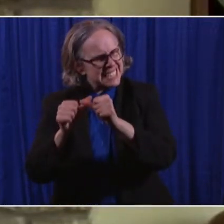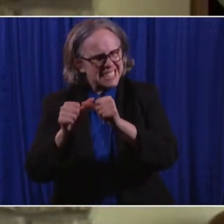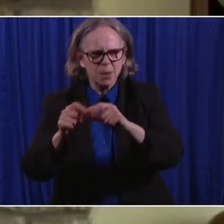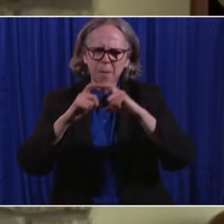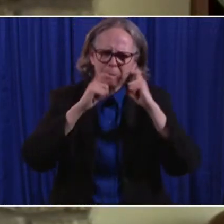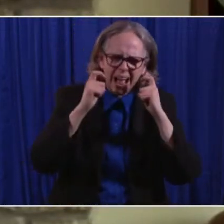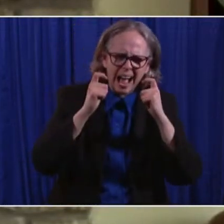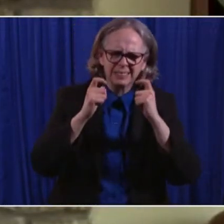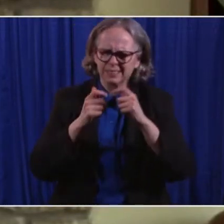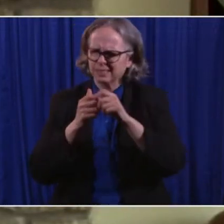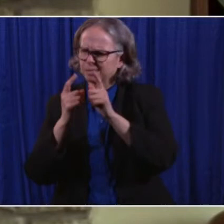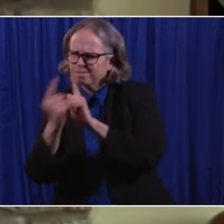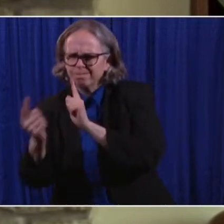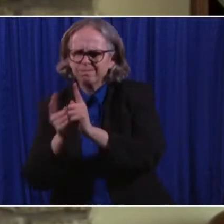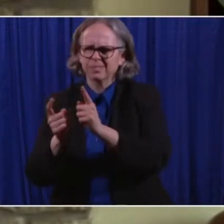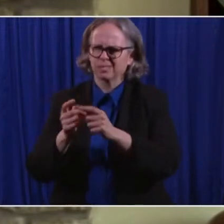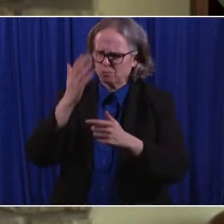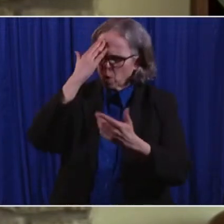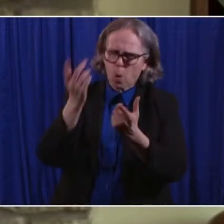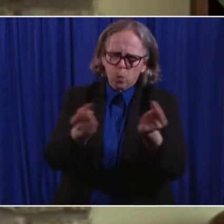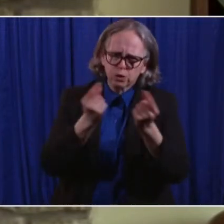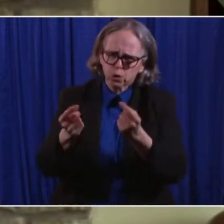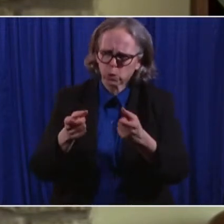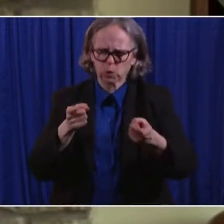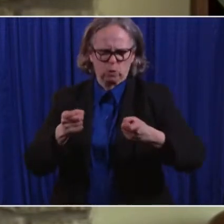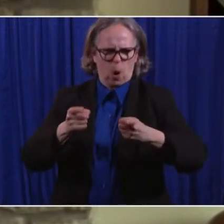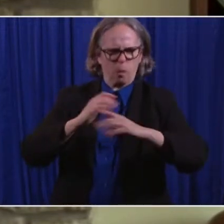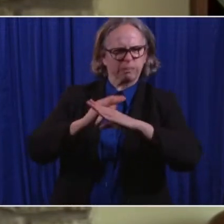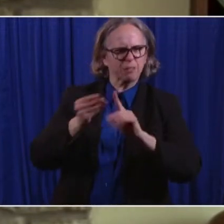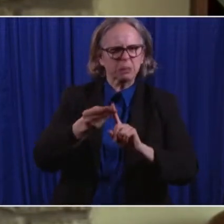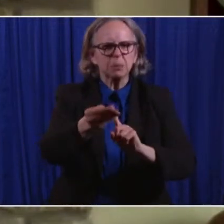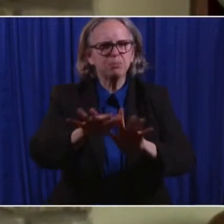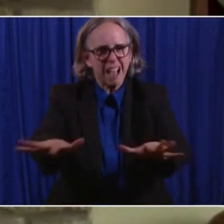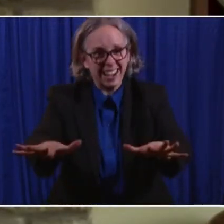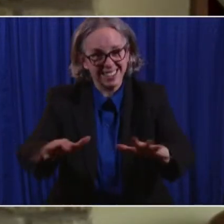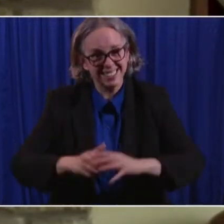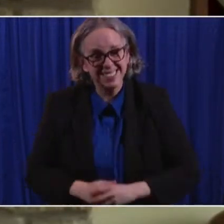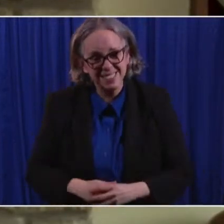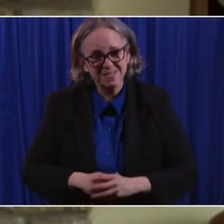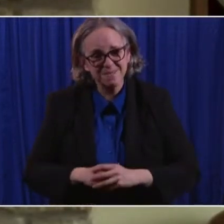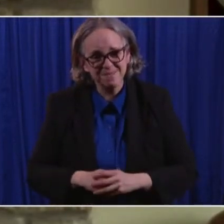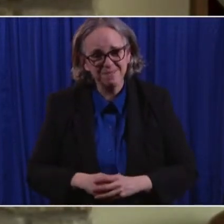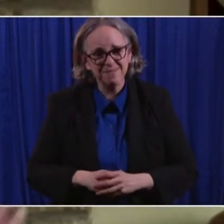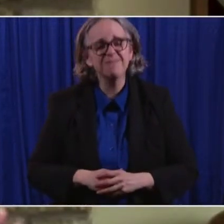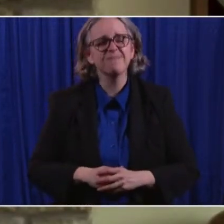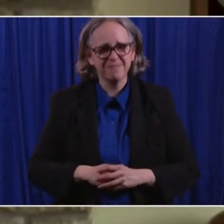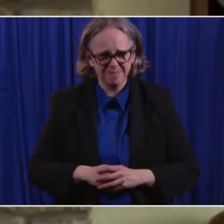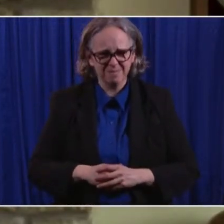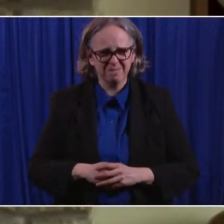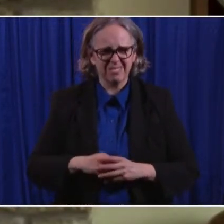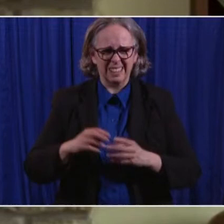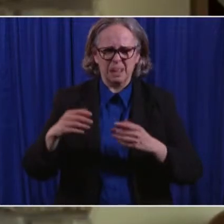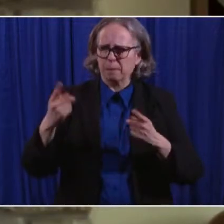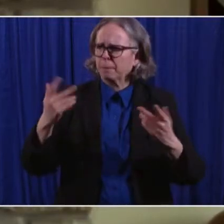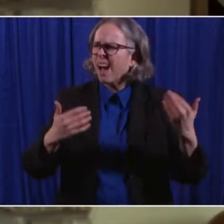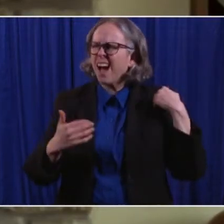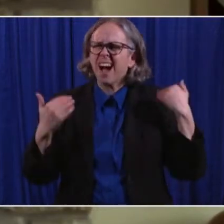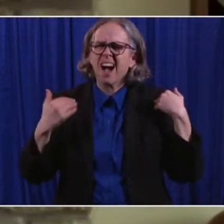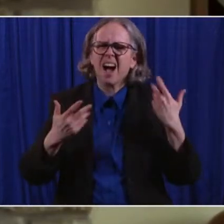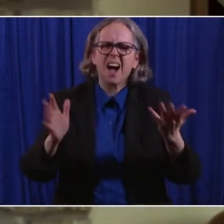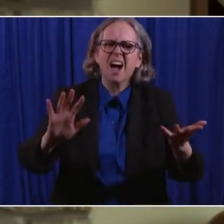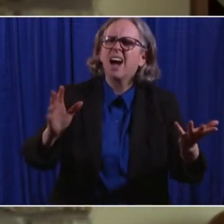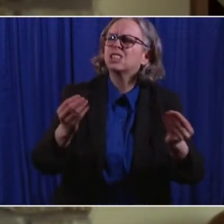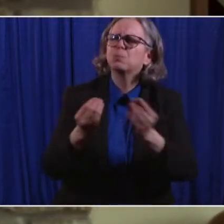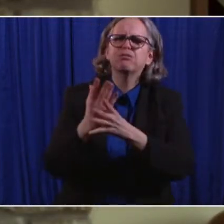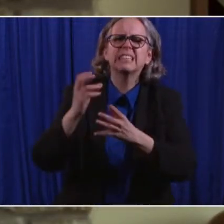offense. I've received requests in regard to spring high school sports.